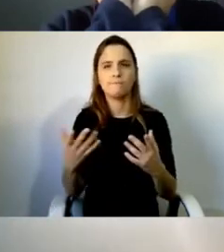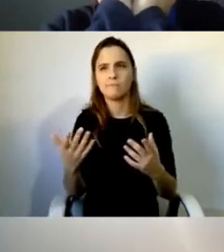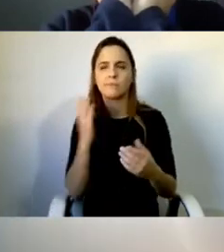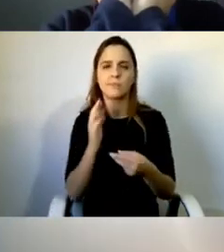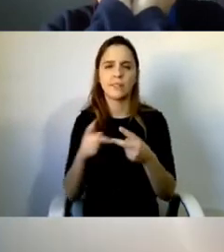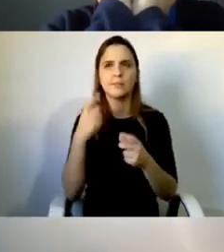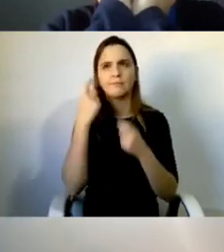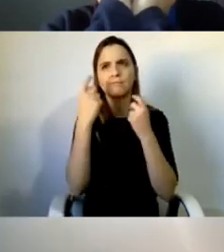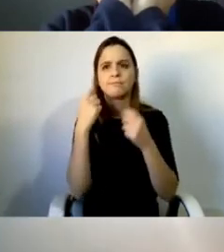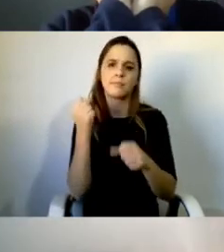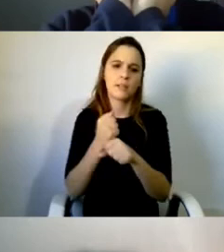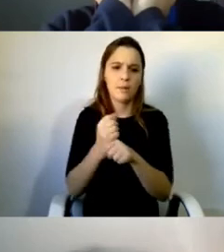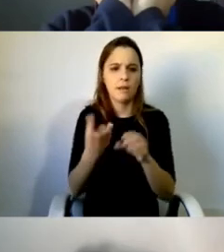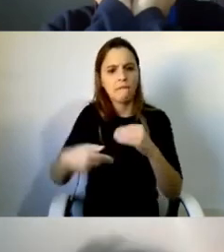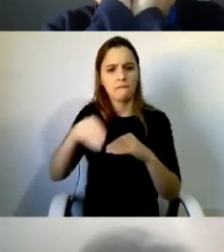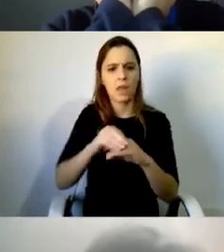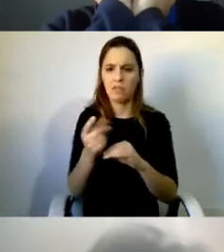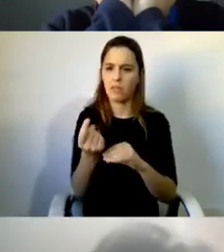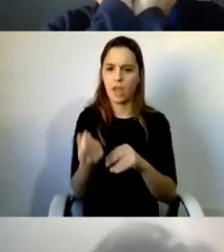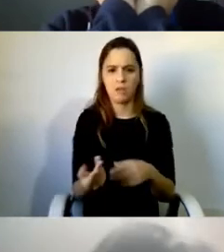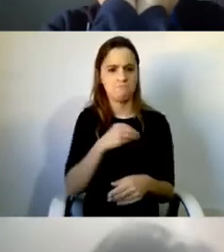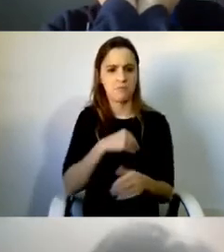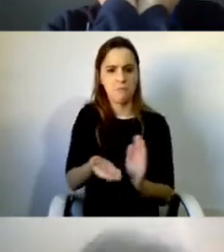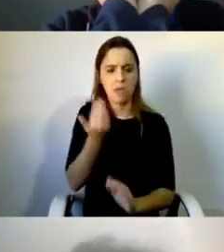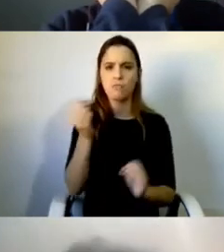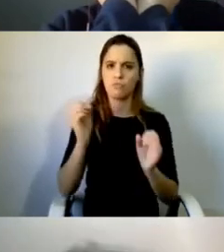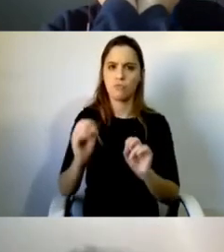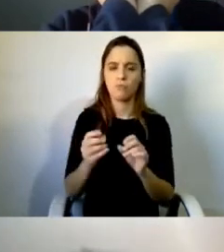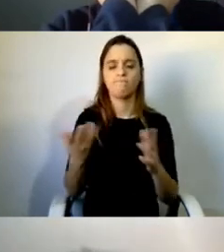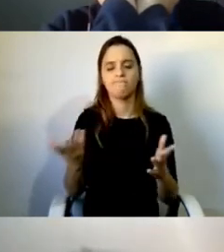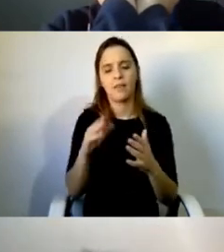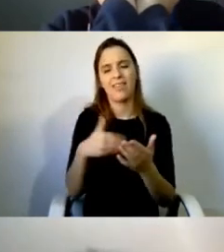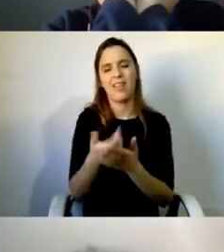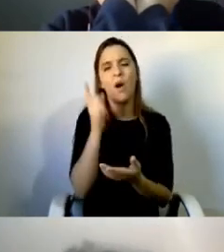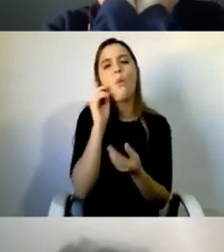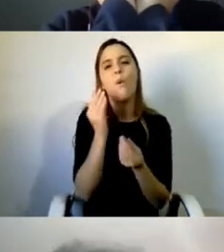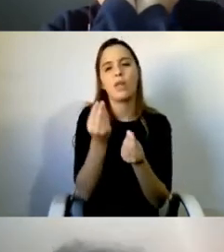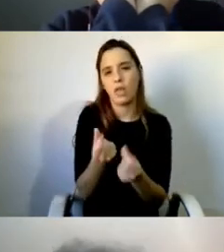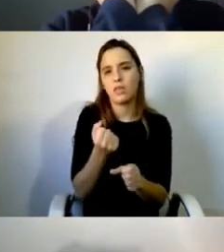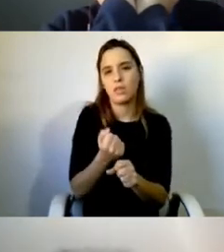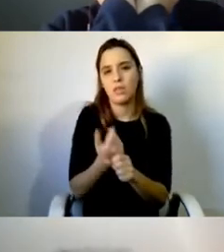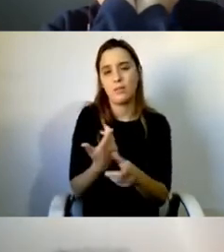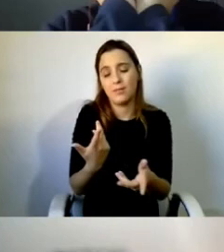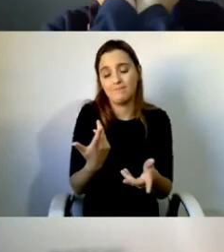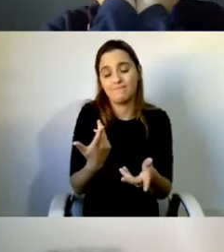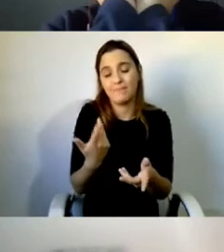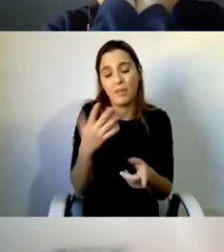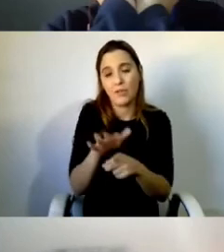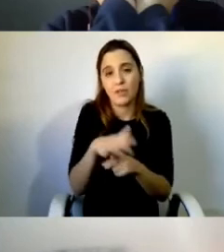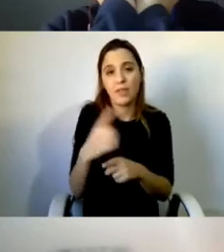quality of work they provide. So the aftermath of the